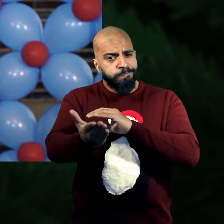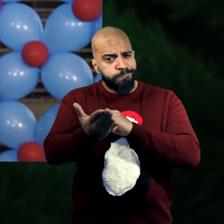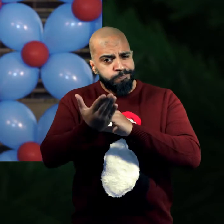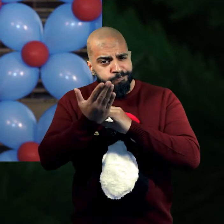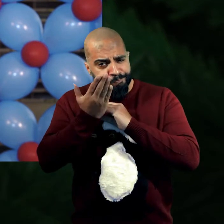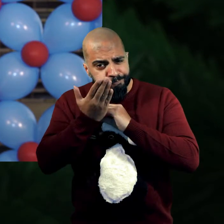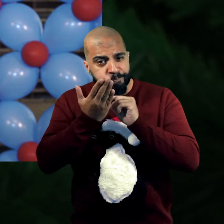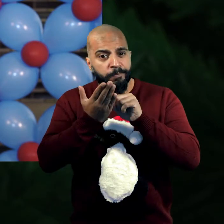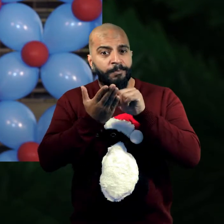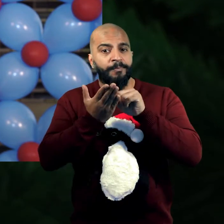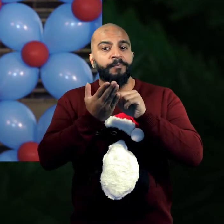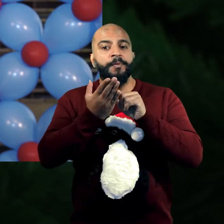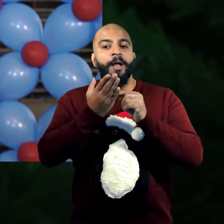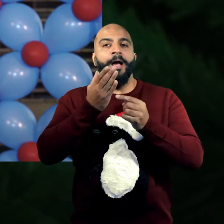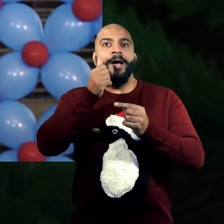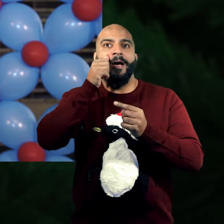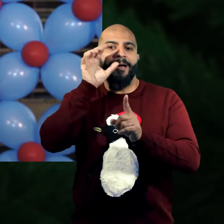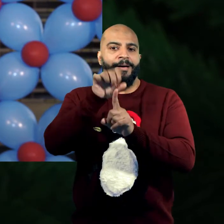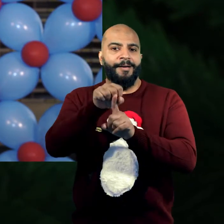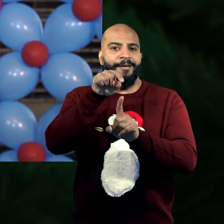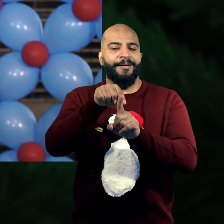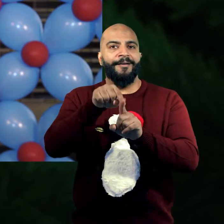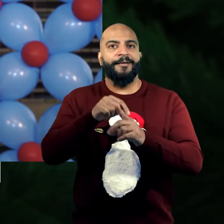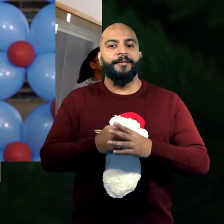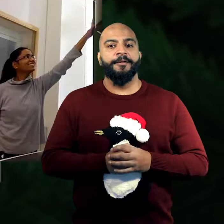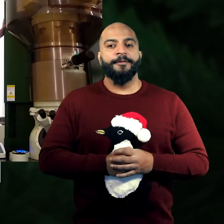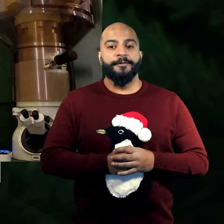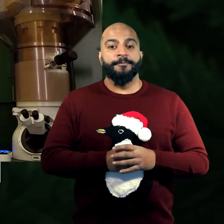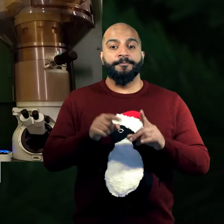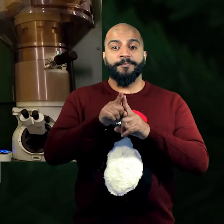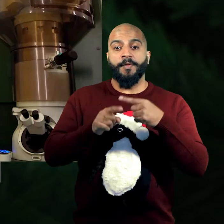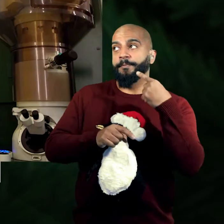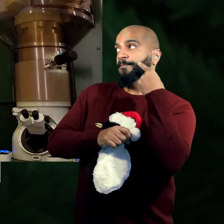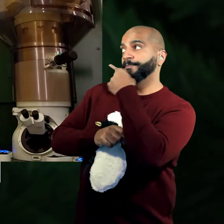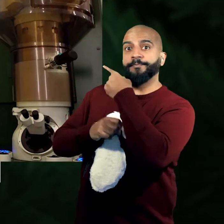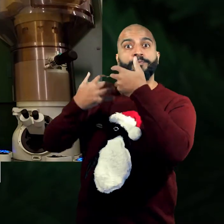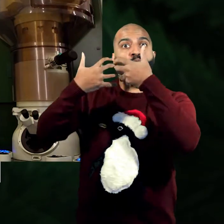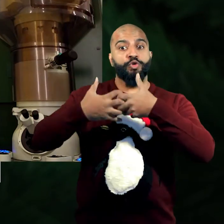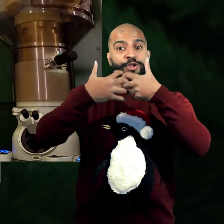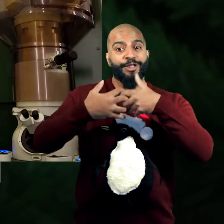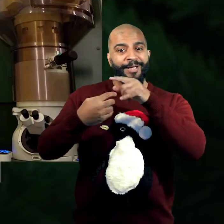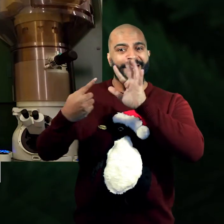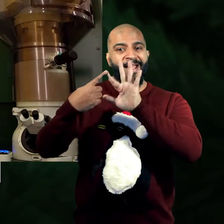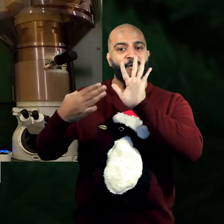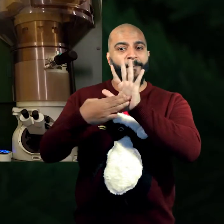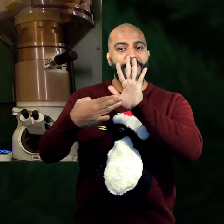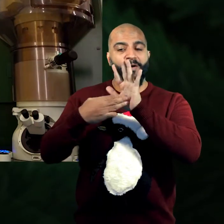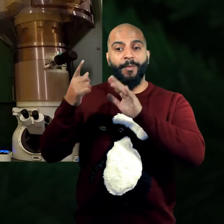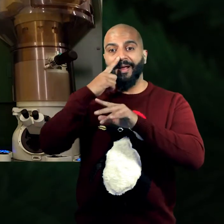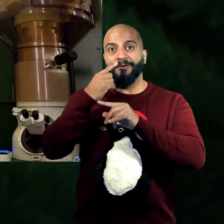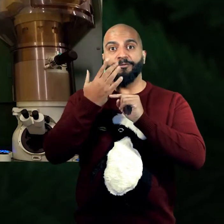where electrons are used instead of light. This is a picture of an electron microscope that can show us